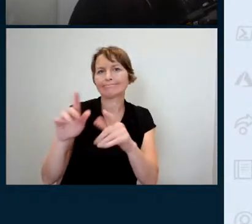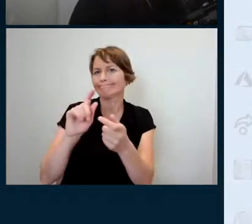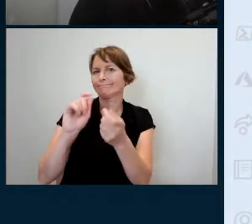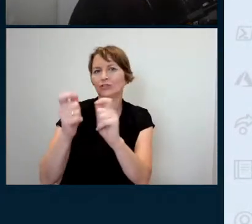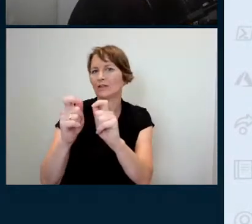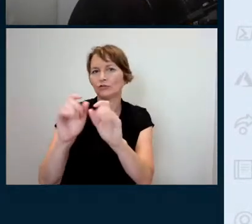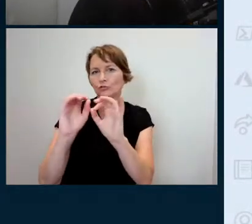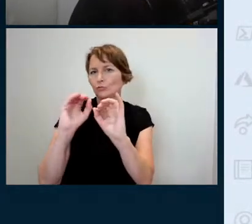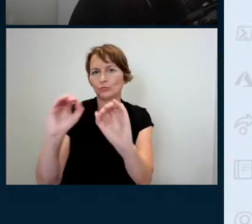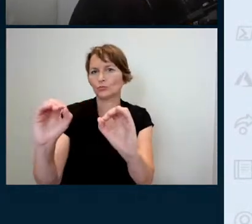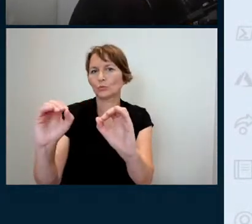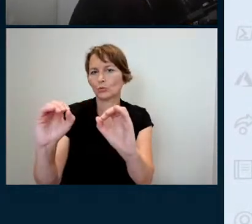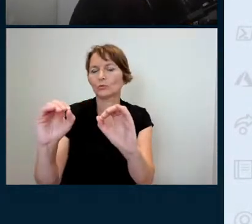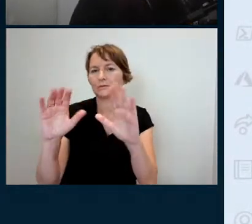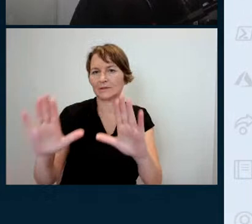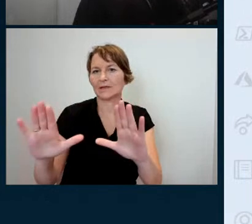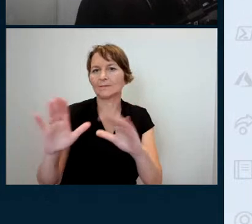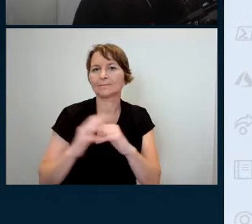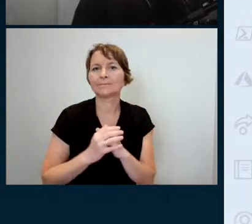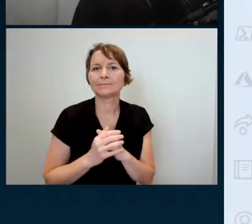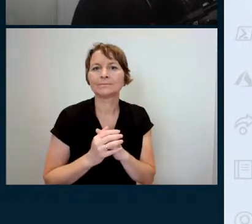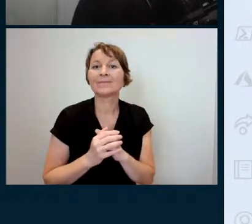And I do an invoke REST method.